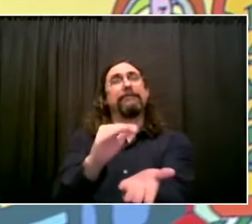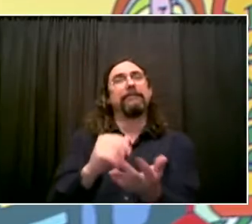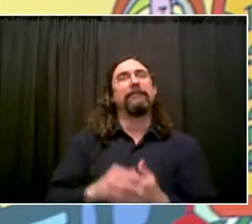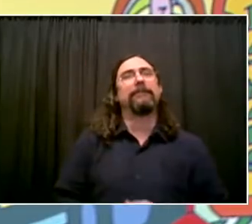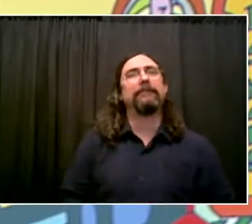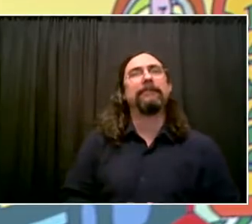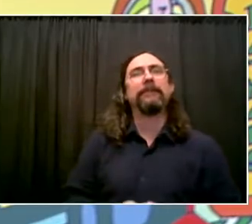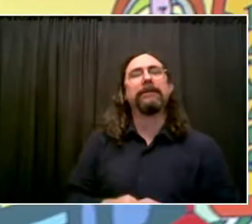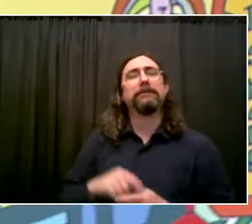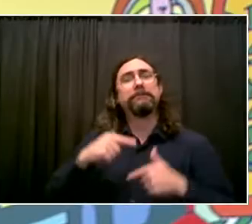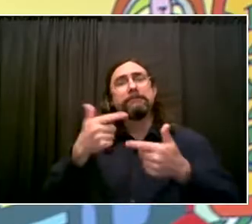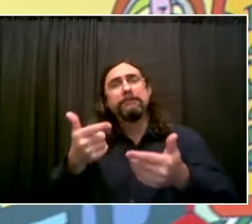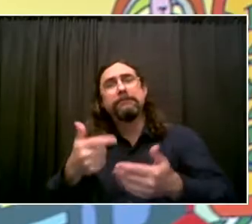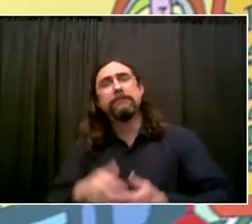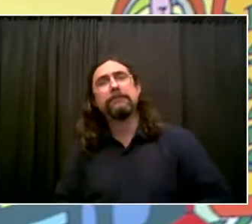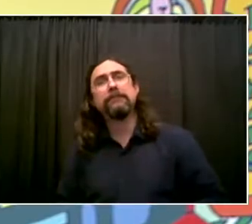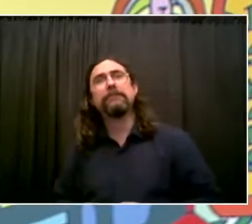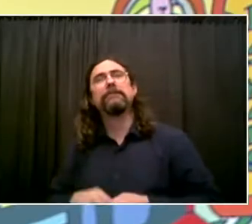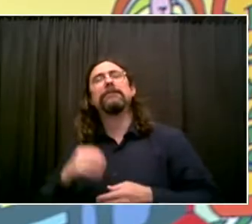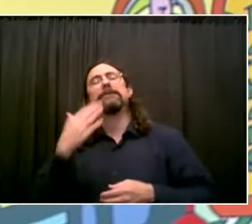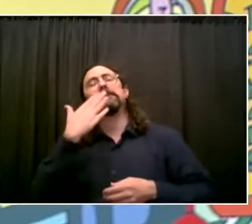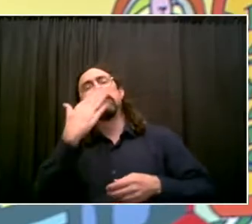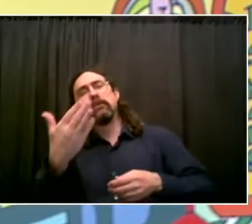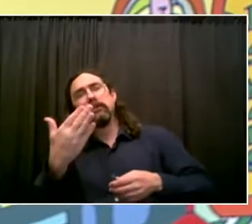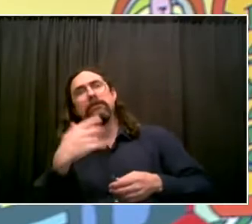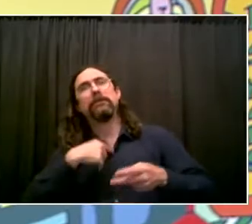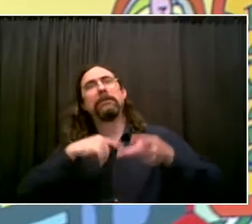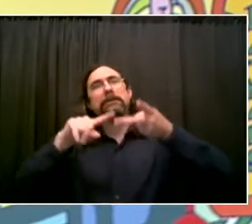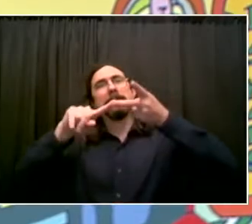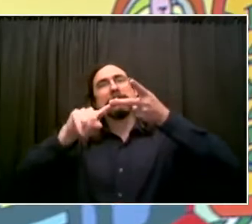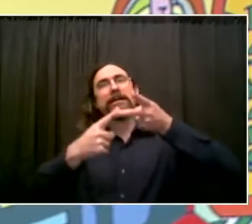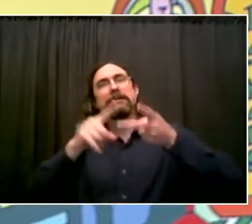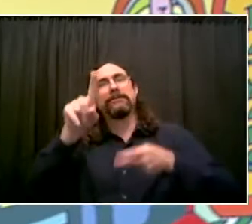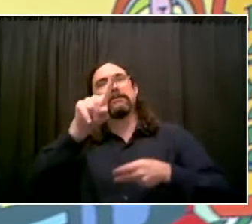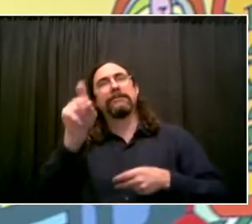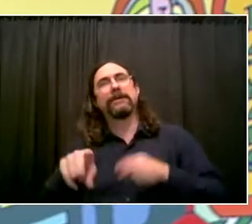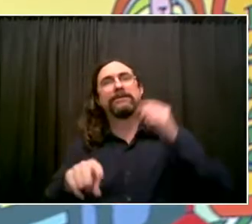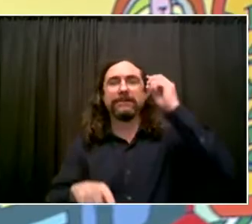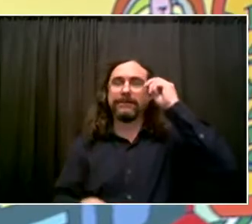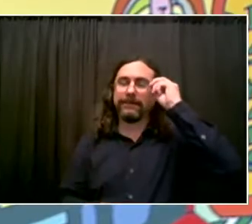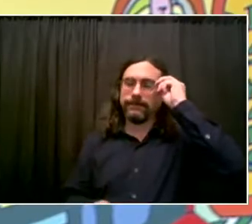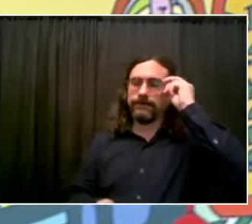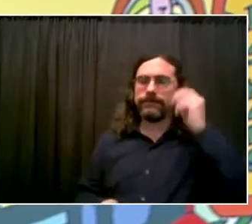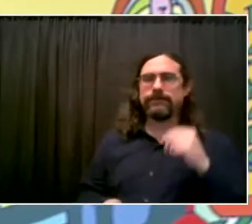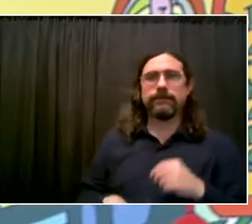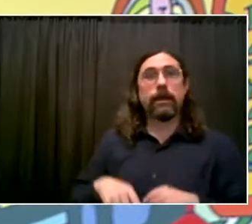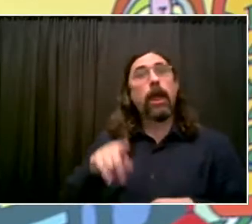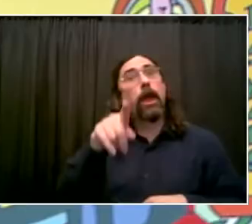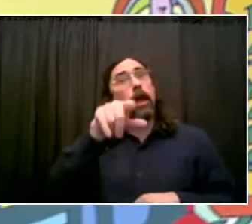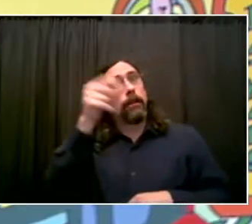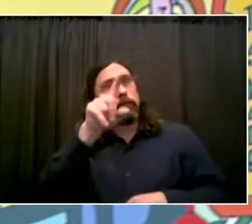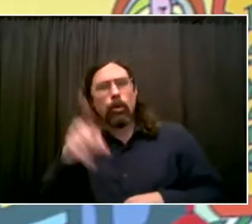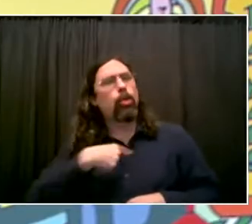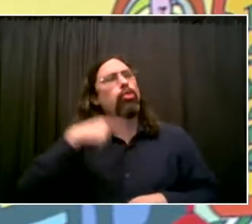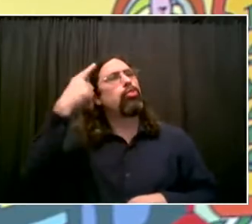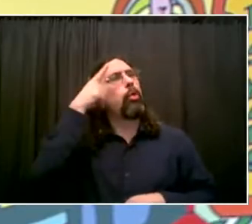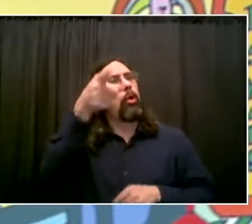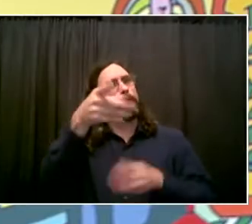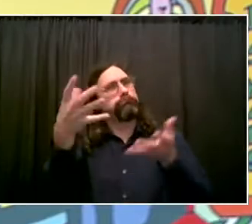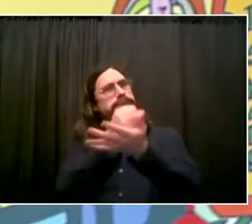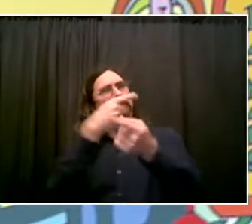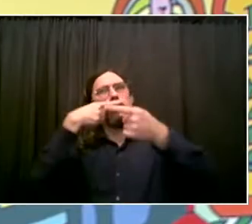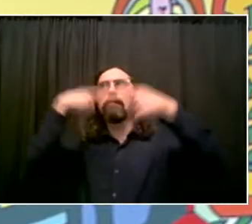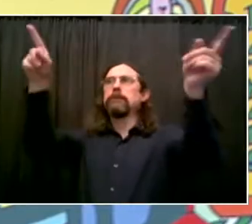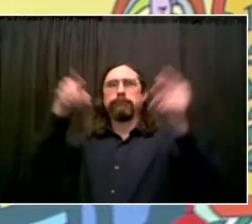here. In the words of Jerry Seinfeld, I choose not to run. That's good. That's good. So one of my colleagues